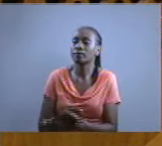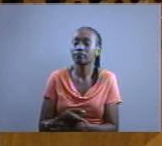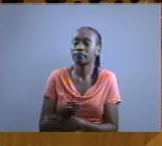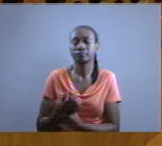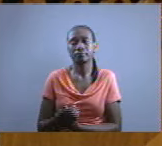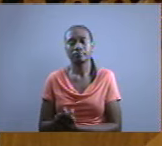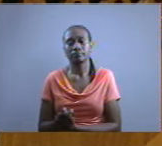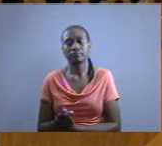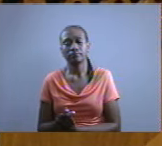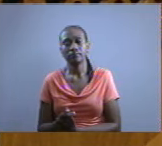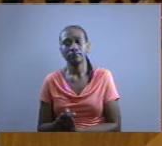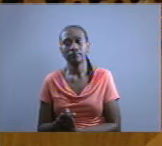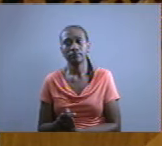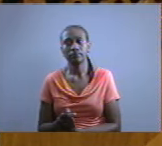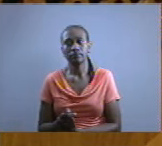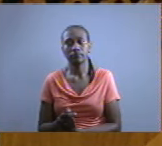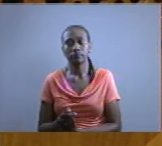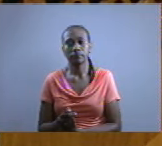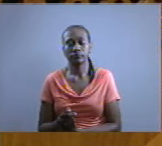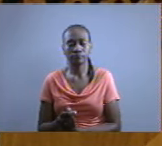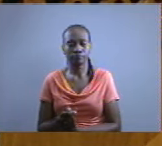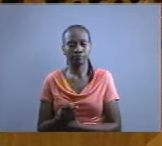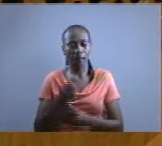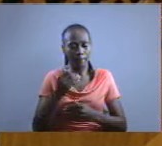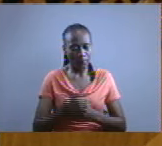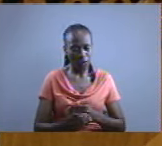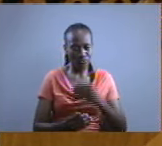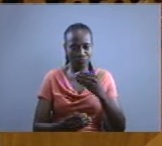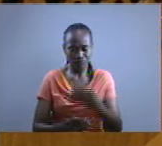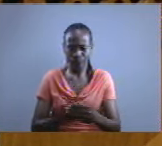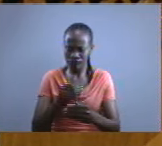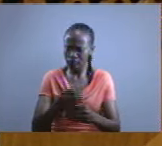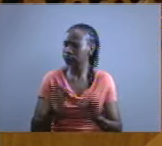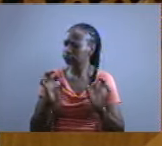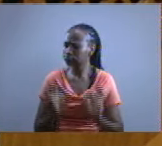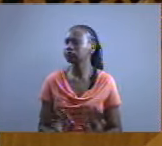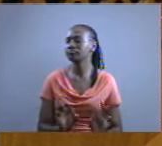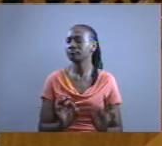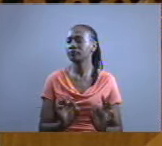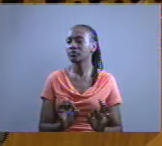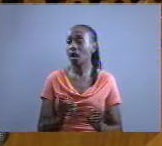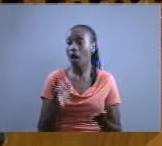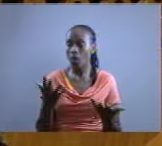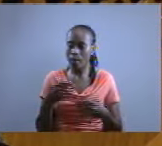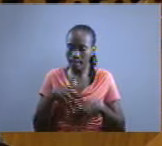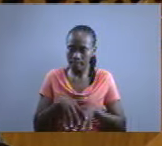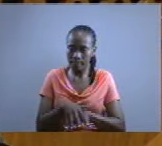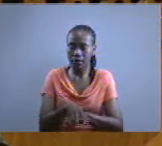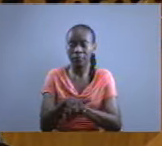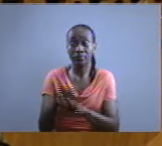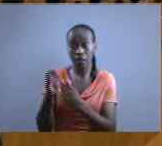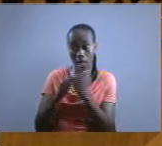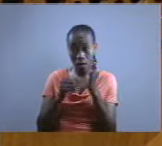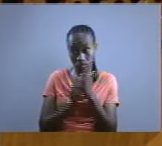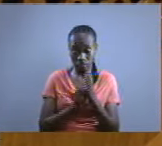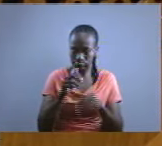Indeed, considerable progress has been made in terms of implementation of that